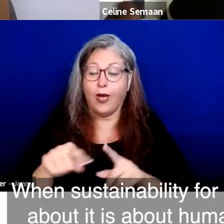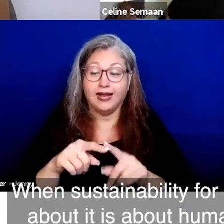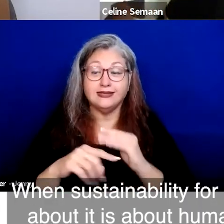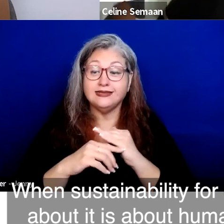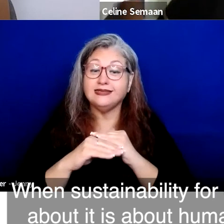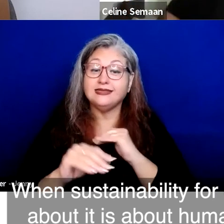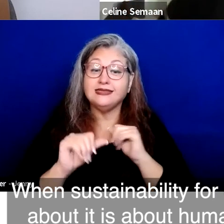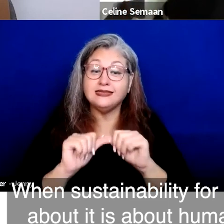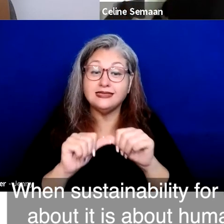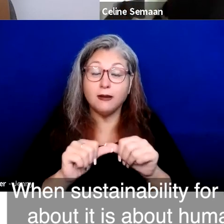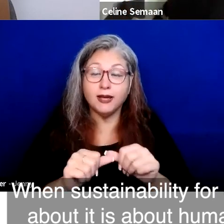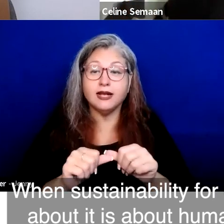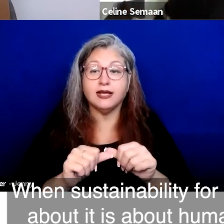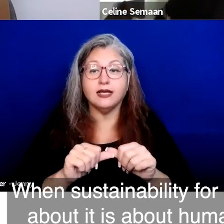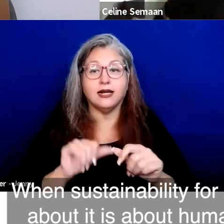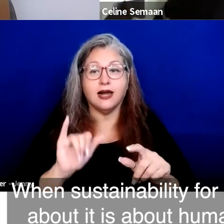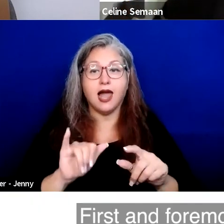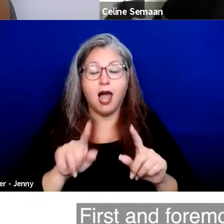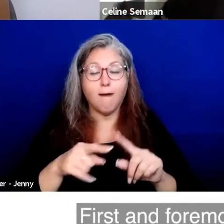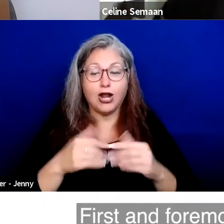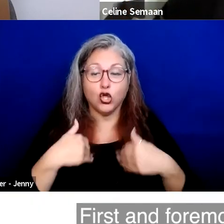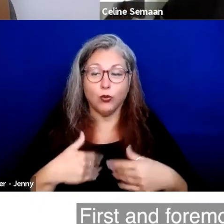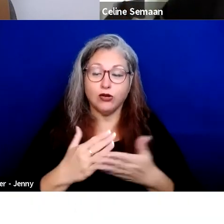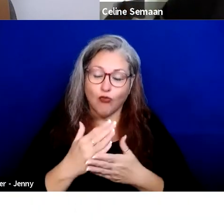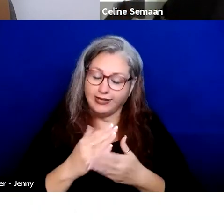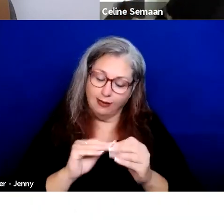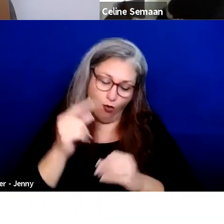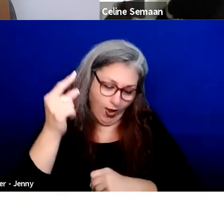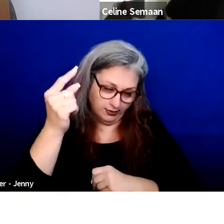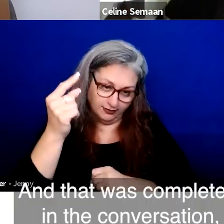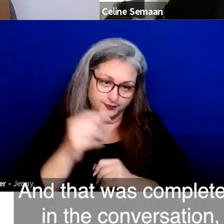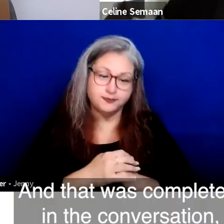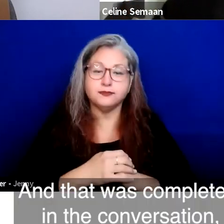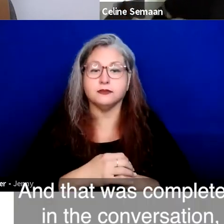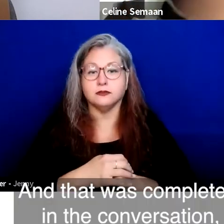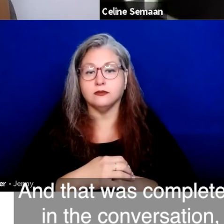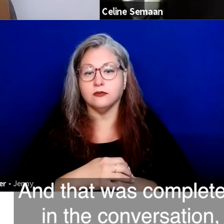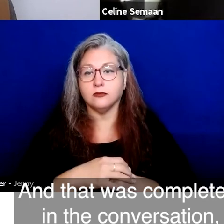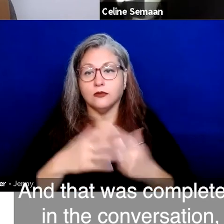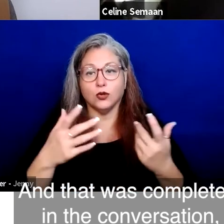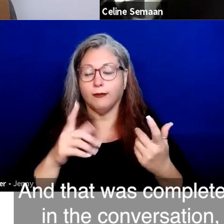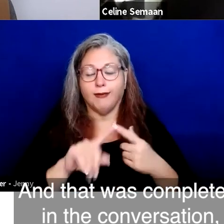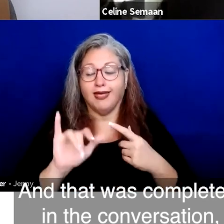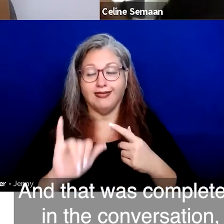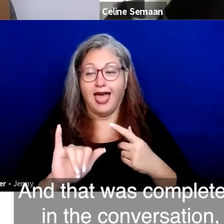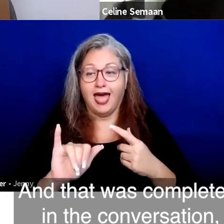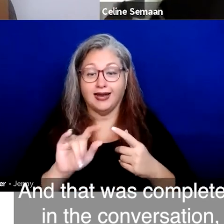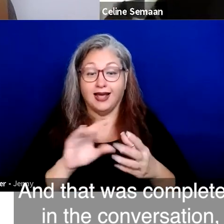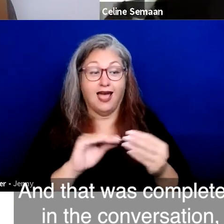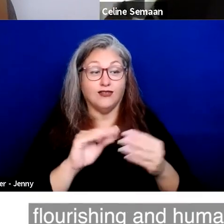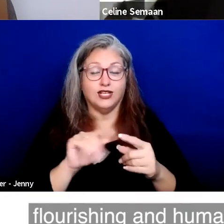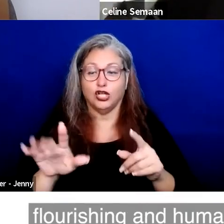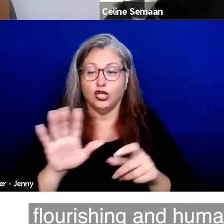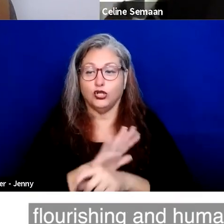sustainability, if we want to talk about it, is about human rights first and foremost. And that was completely missed in the conversation.